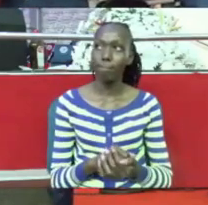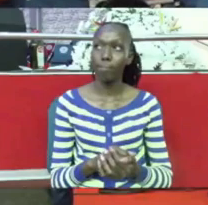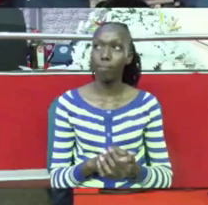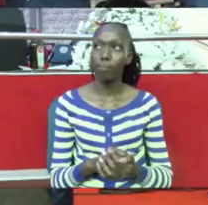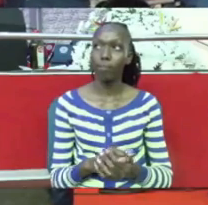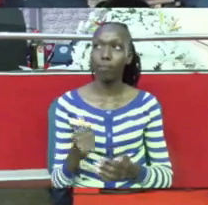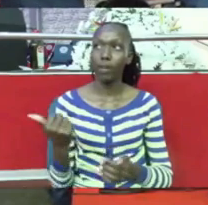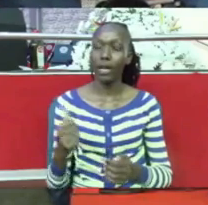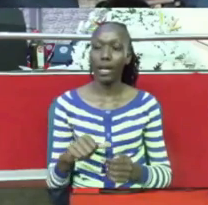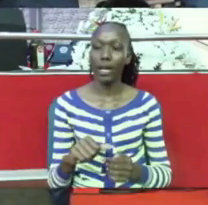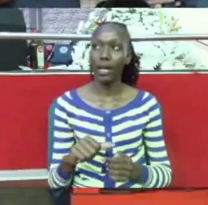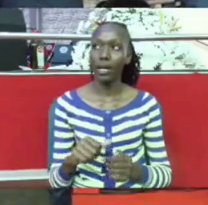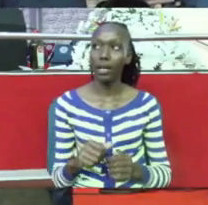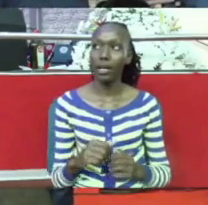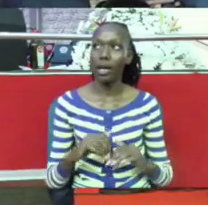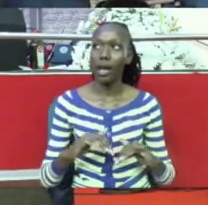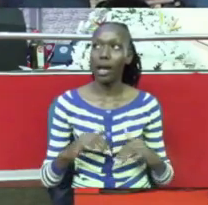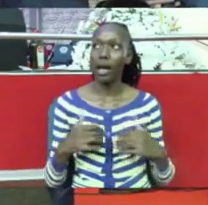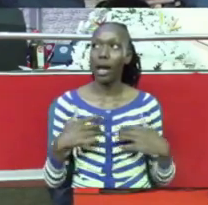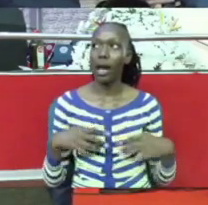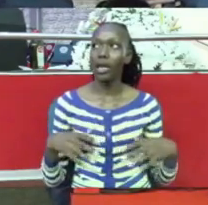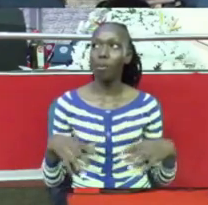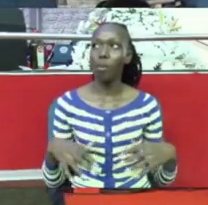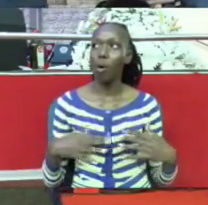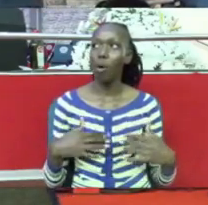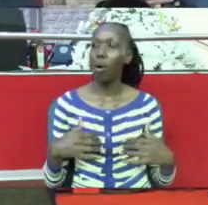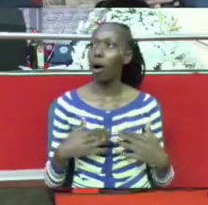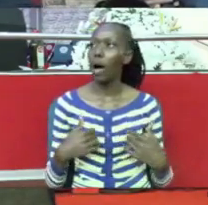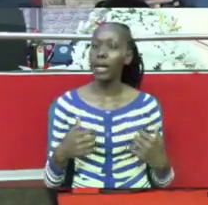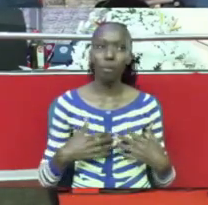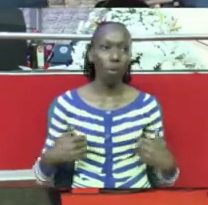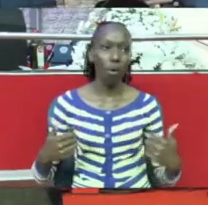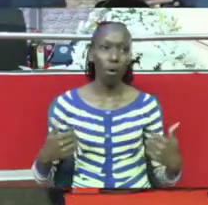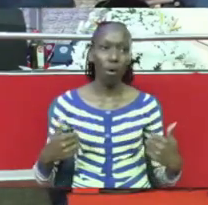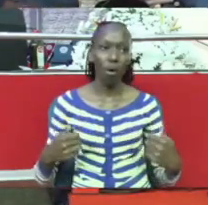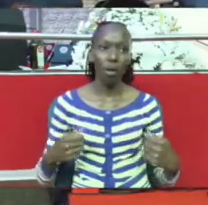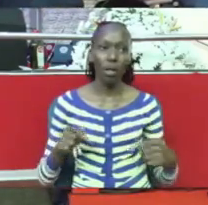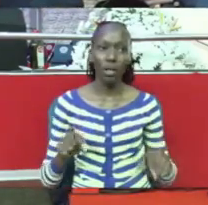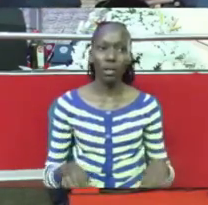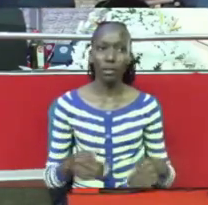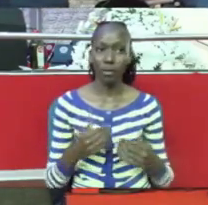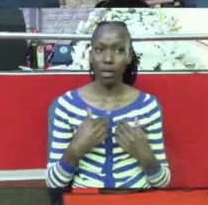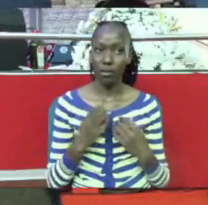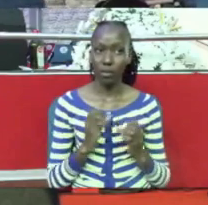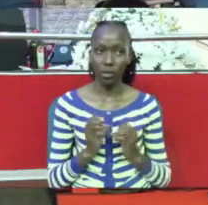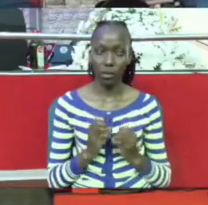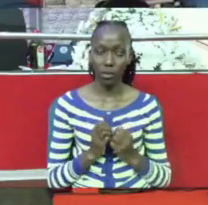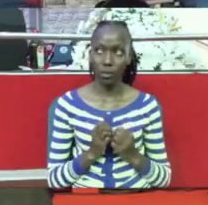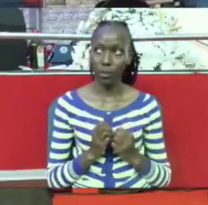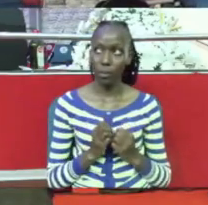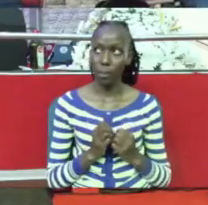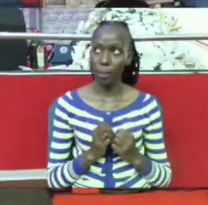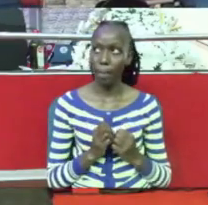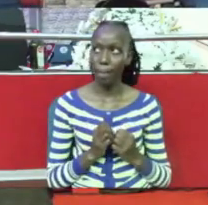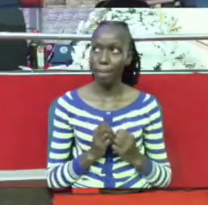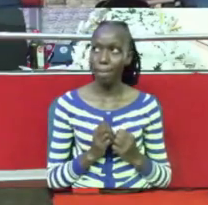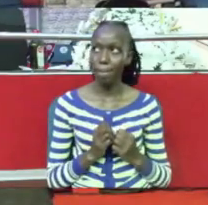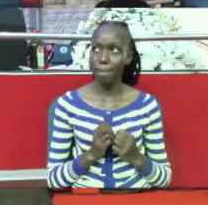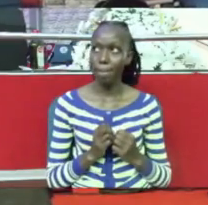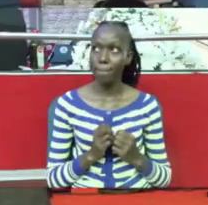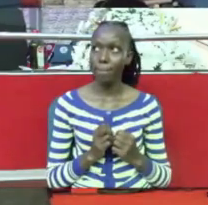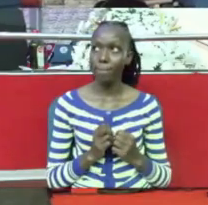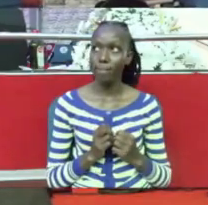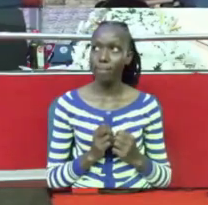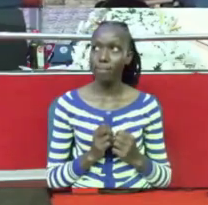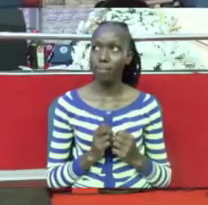ambaye hana miguu. Now the word creeping, you can remove it now. The word creeping, mnyama ambaye anatambaa, the word creeping means,